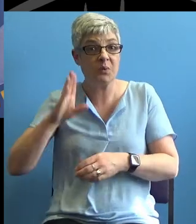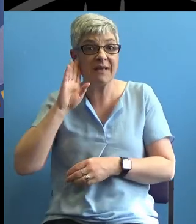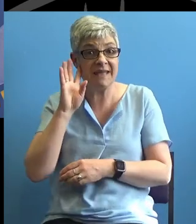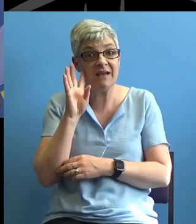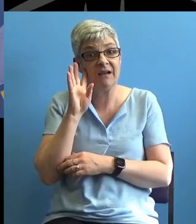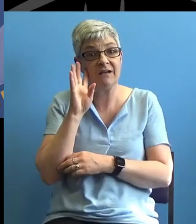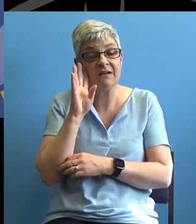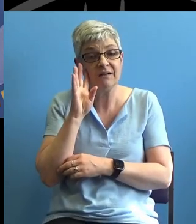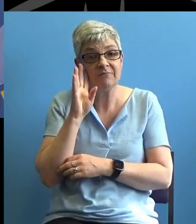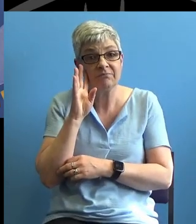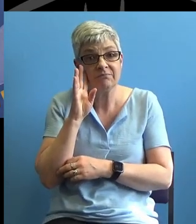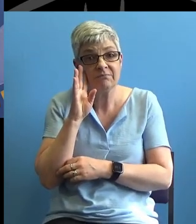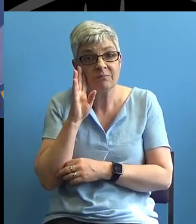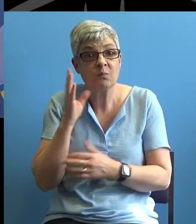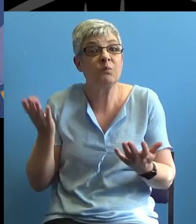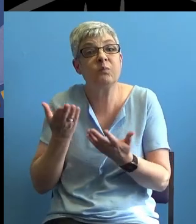the